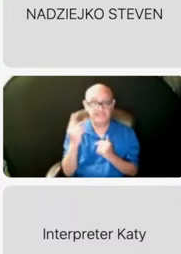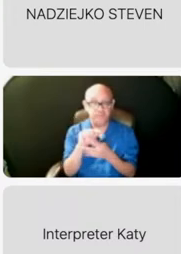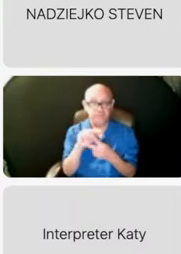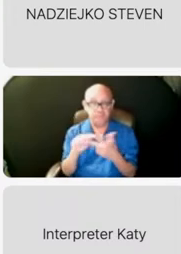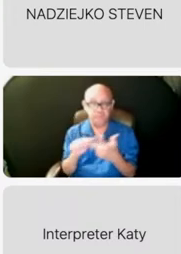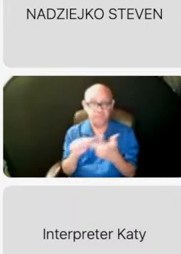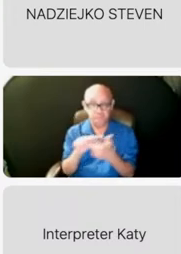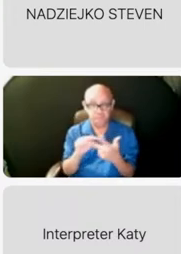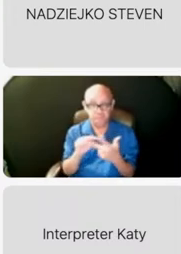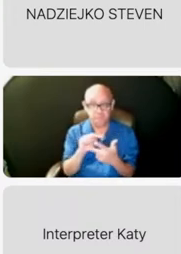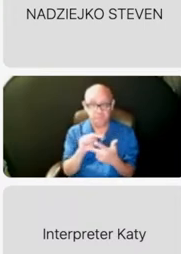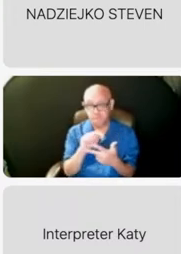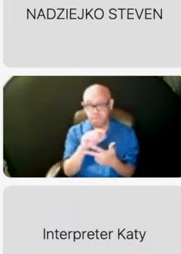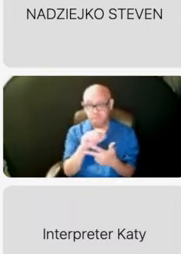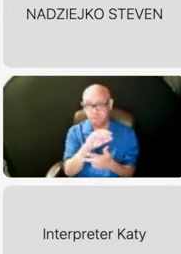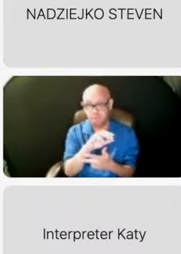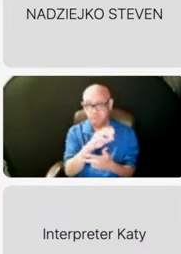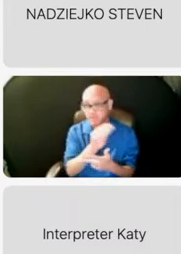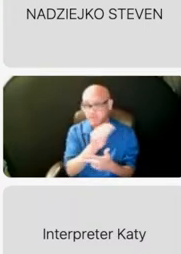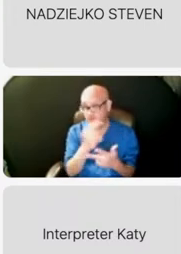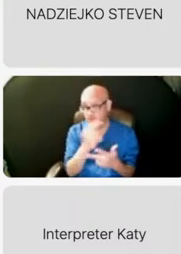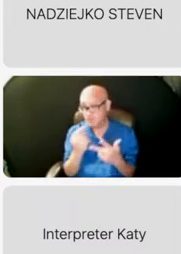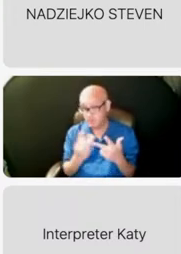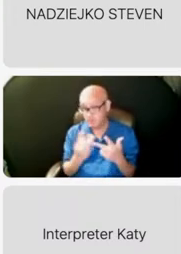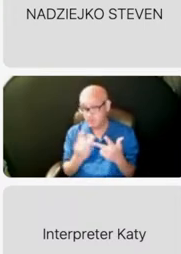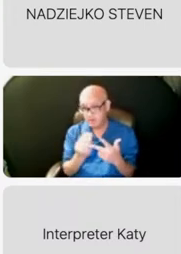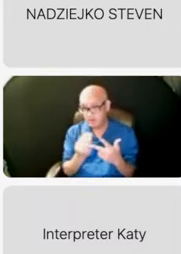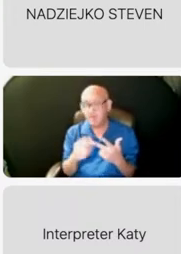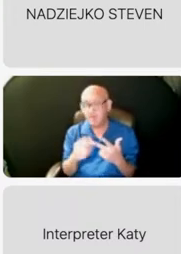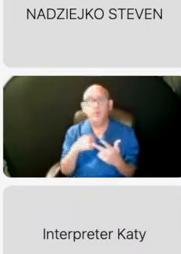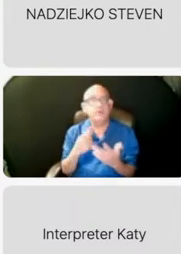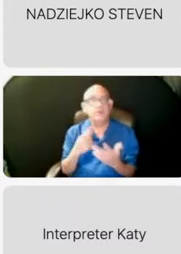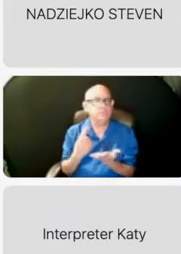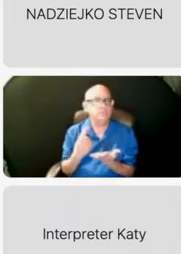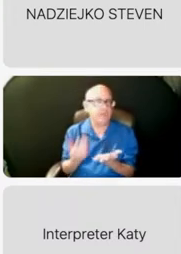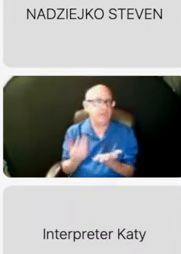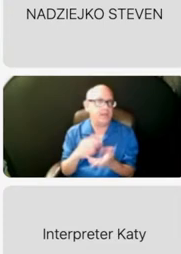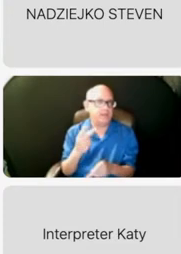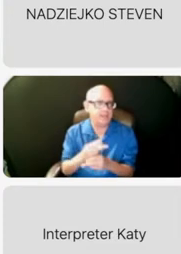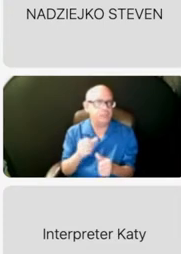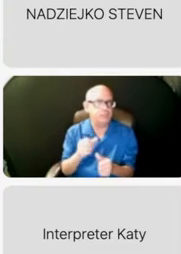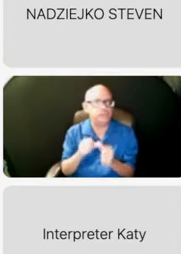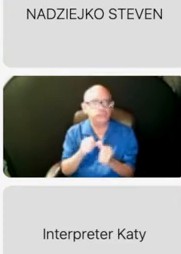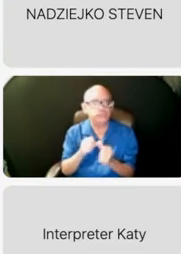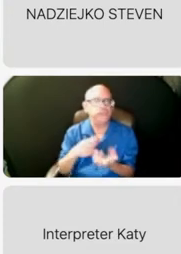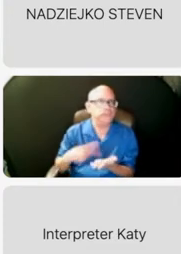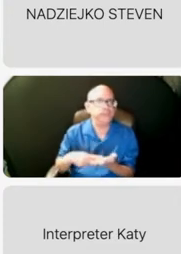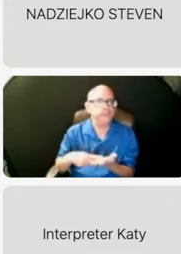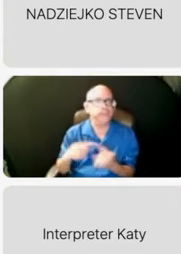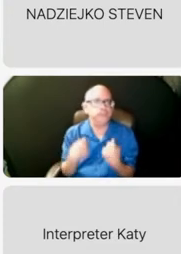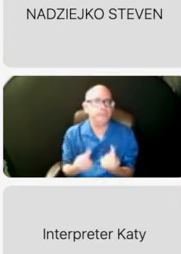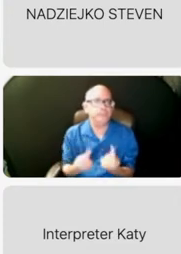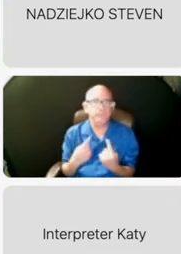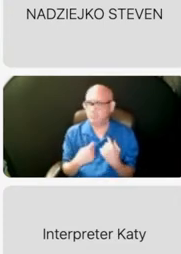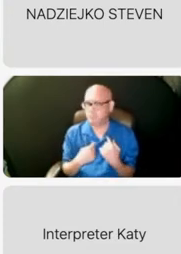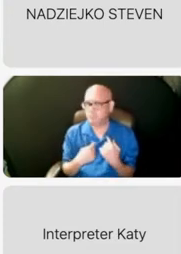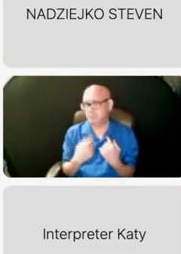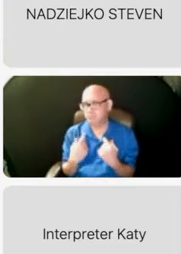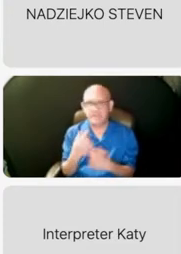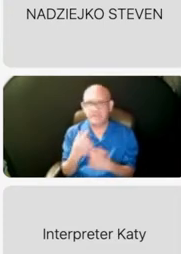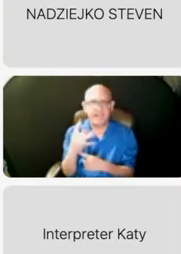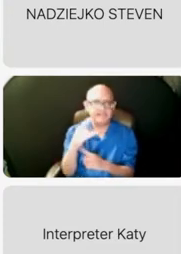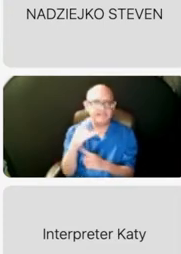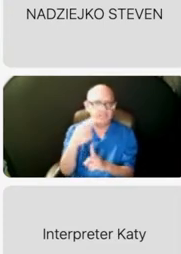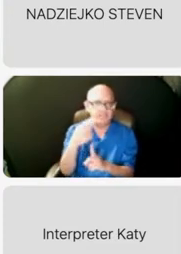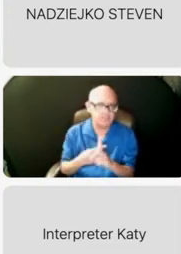so that we can engage the board again in this conversation and this work that we've been doing for the last 18 months or so